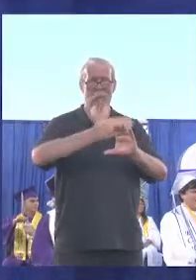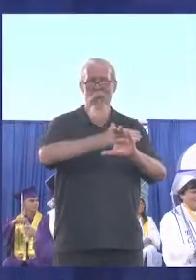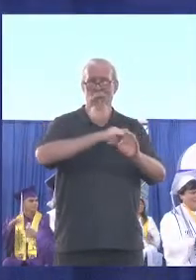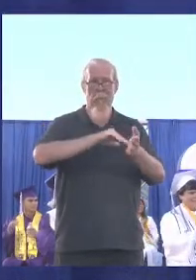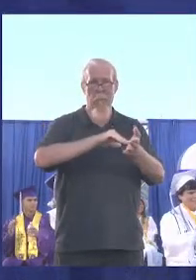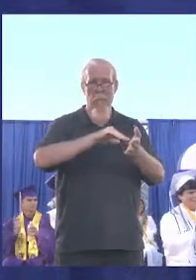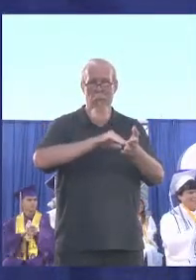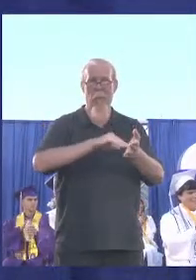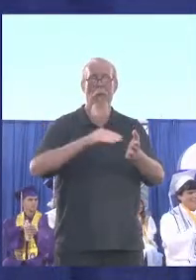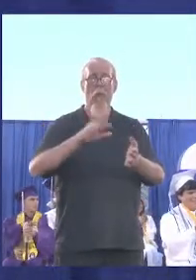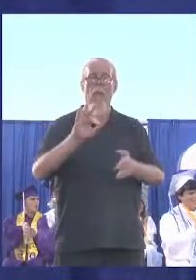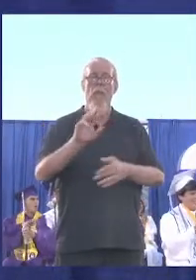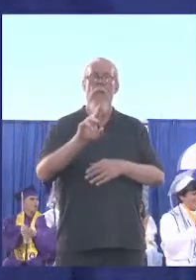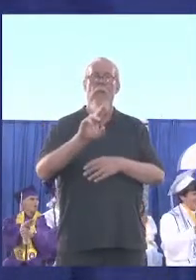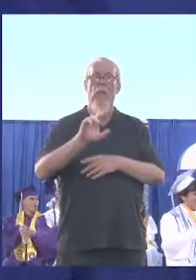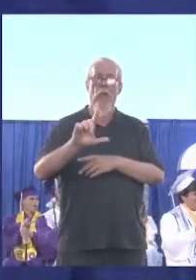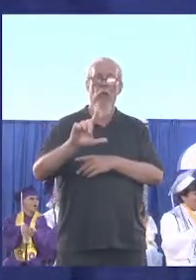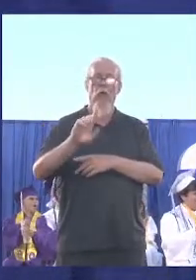scholarship.